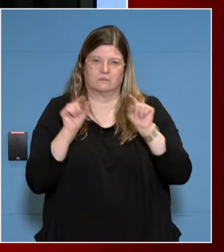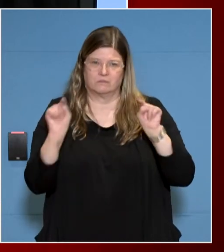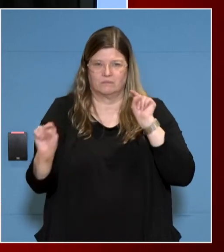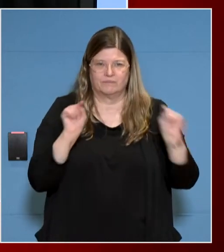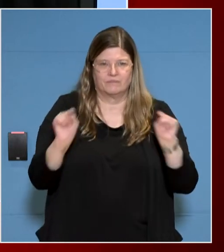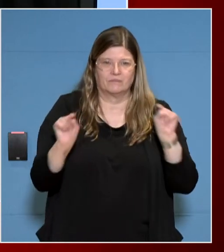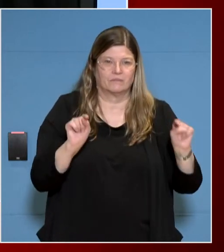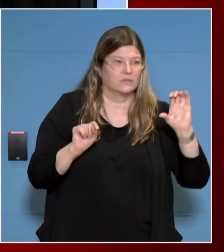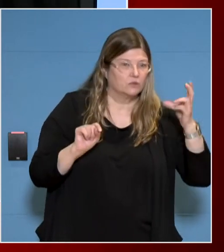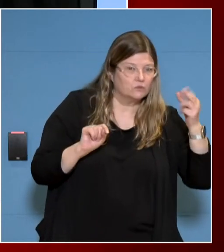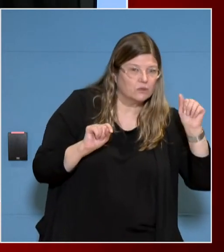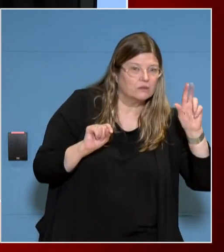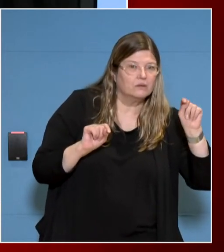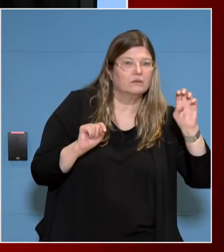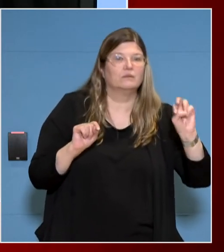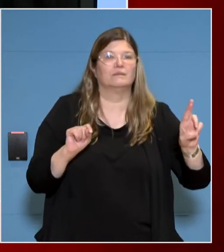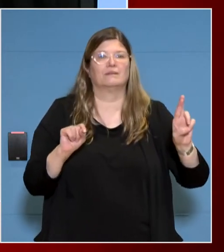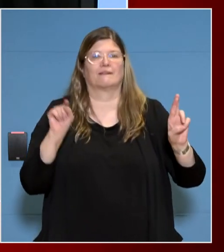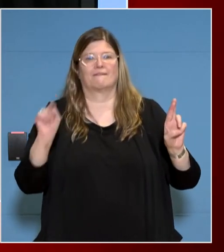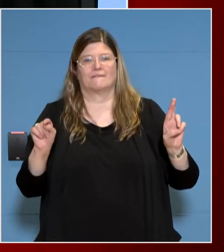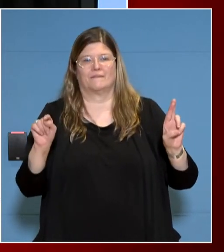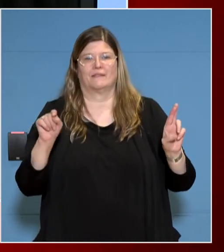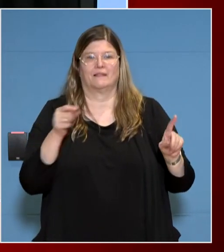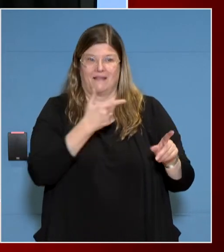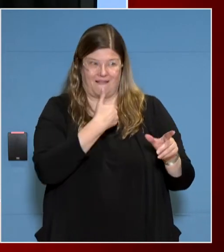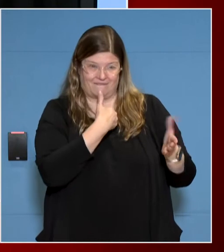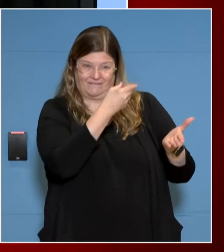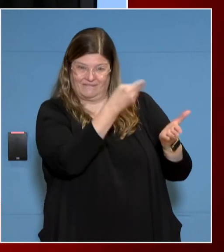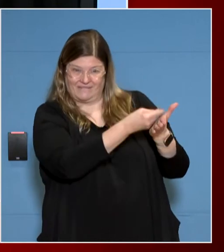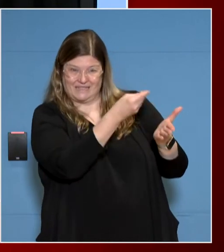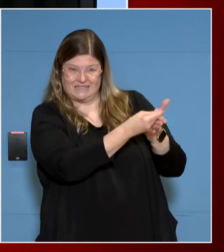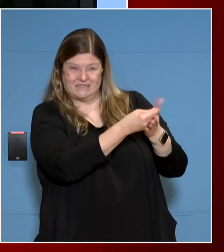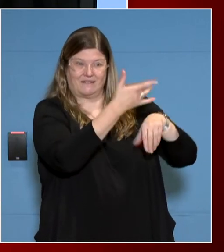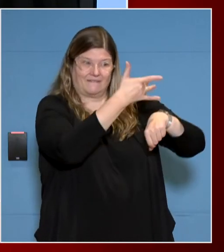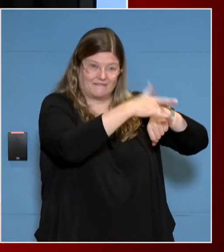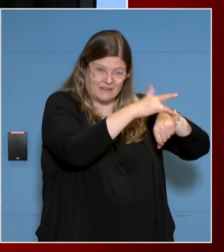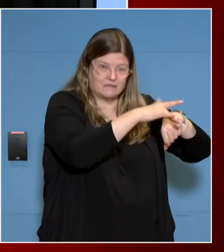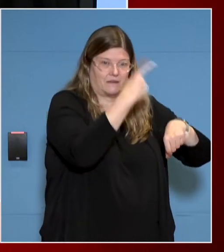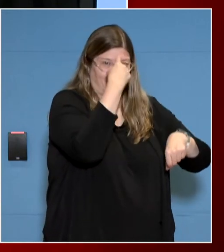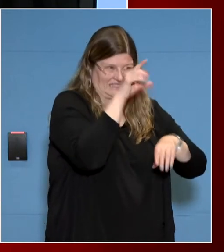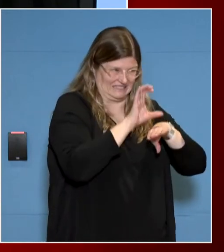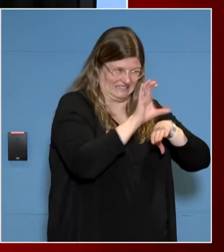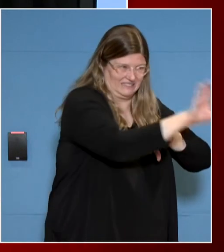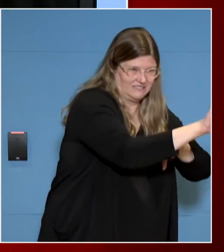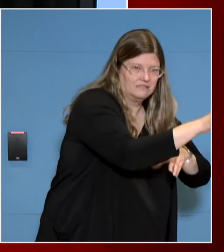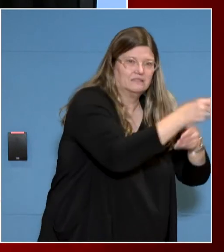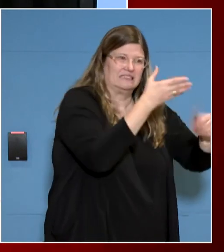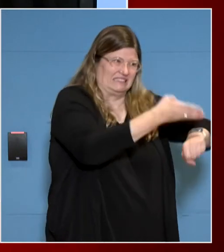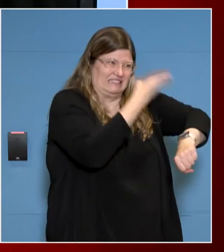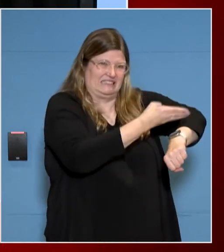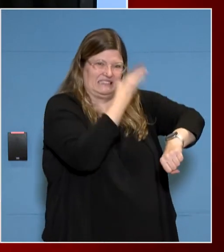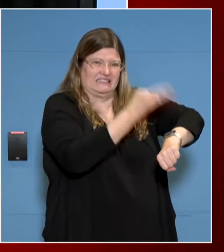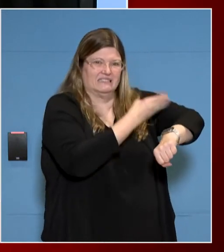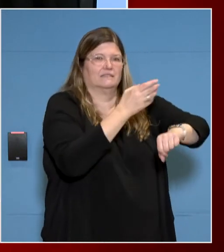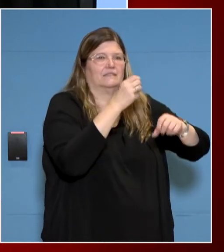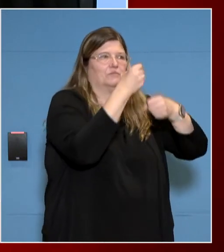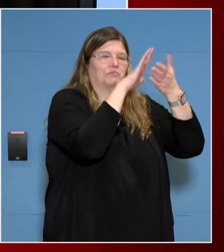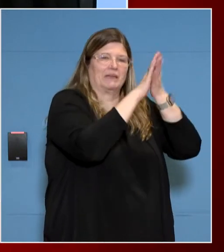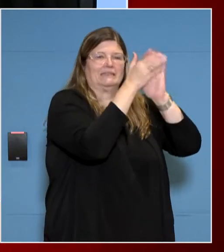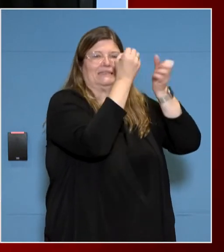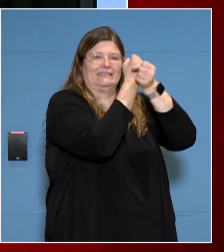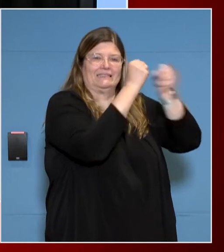that we will make available to them so that they can also continue to make the investments in their buildings